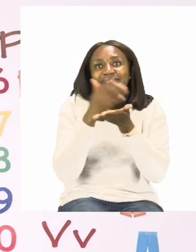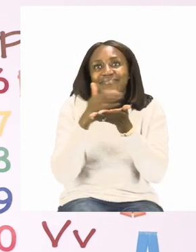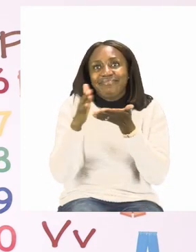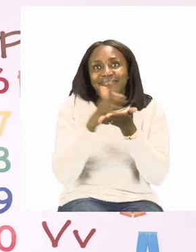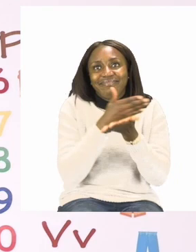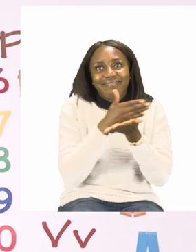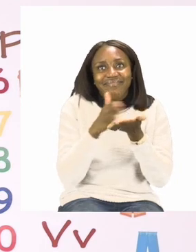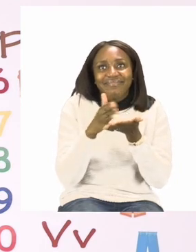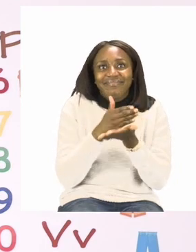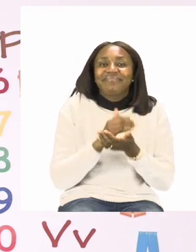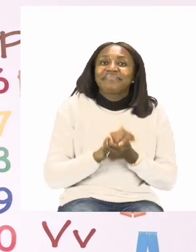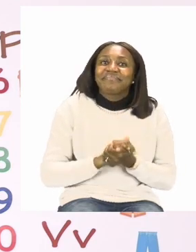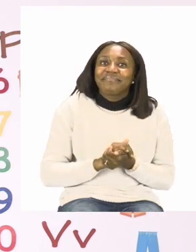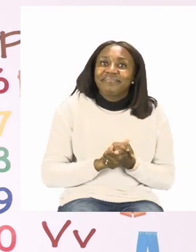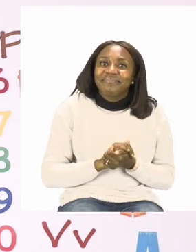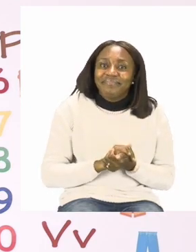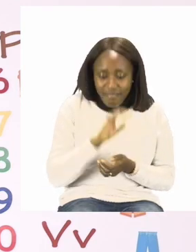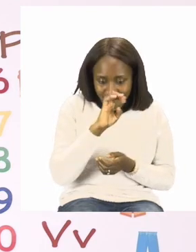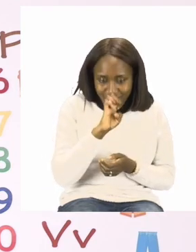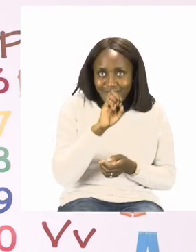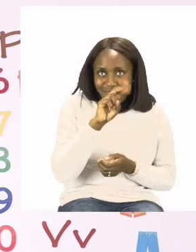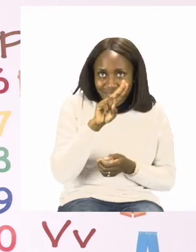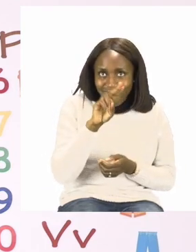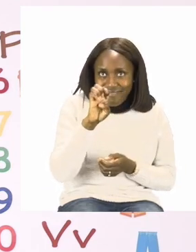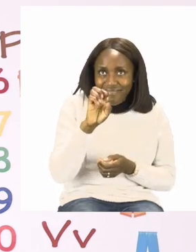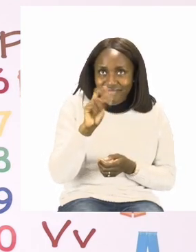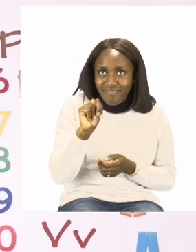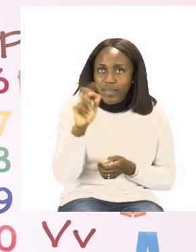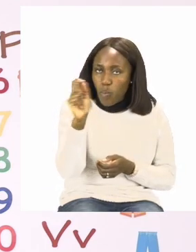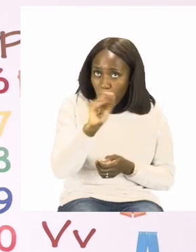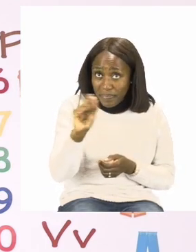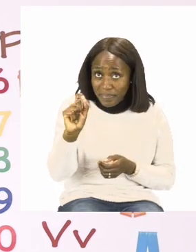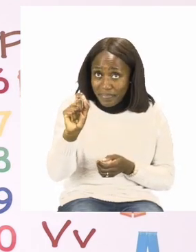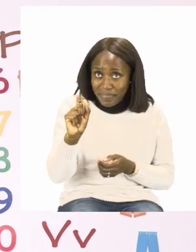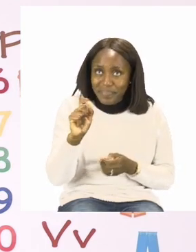going to write even for even Steven.